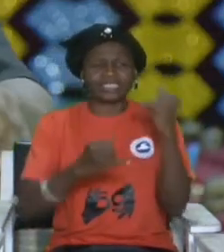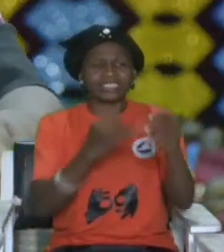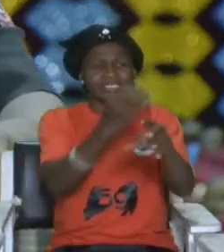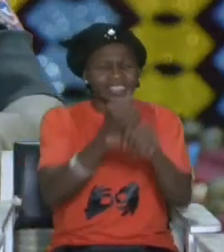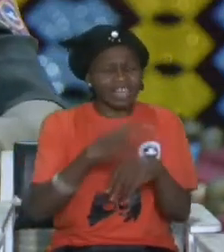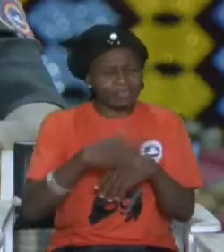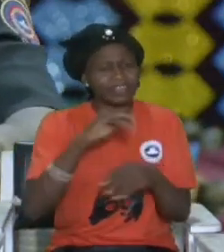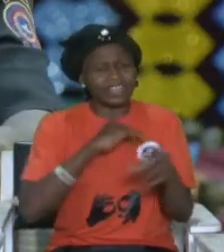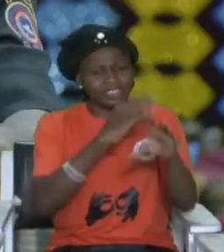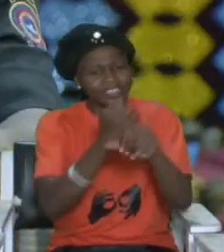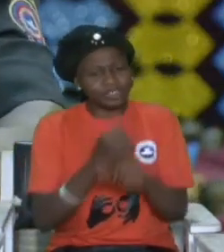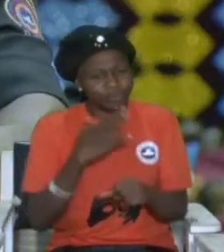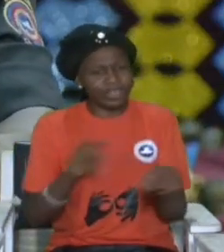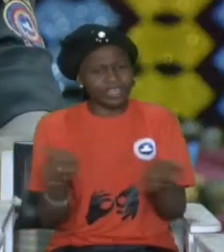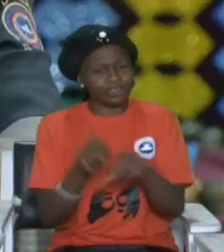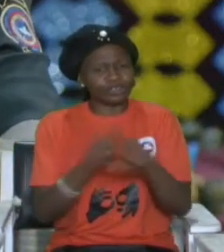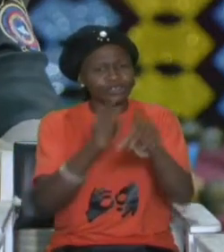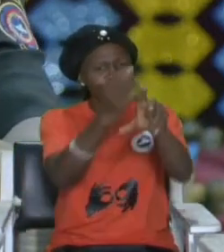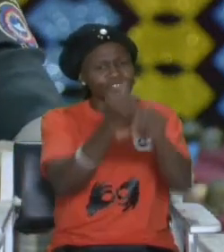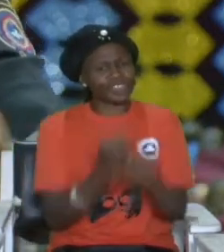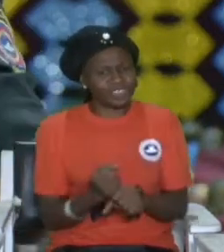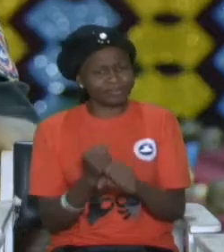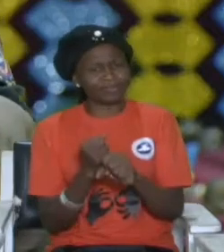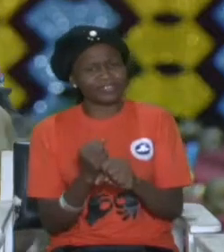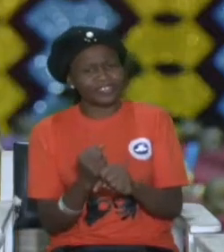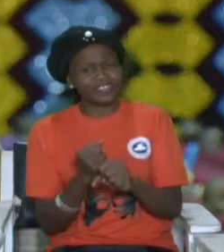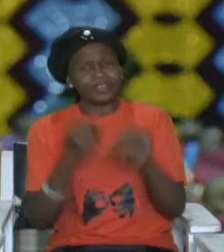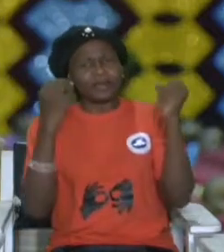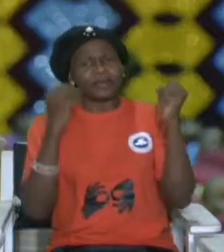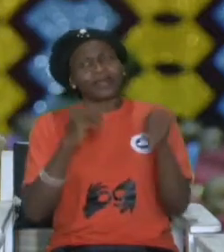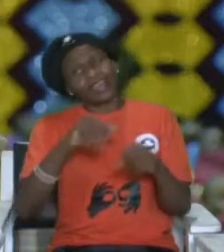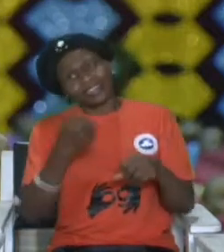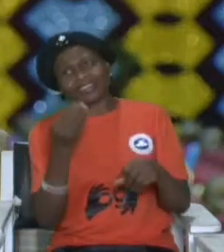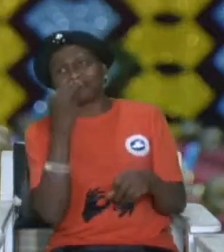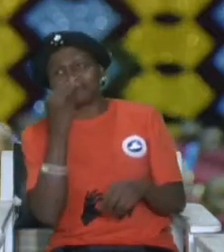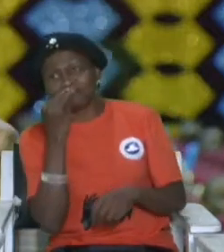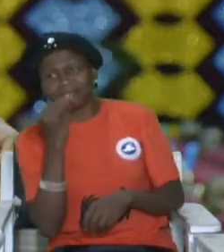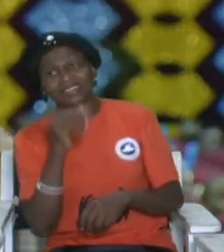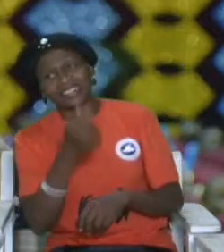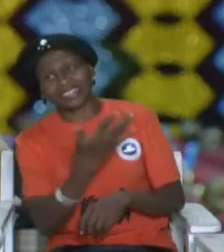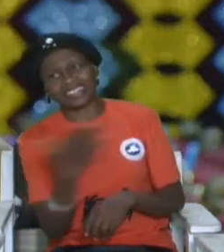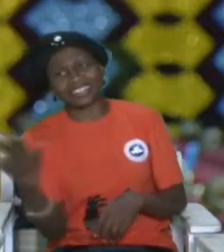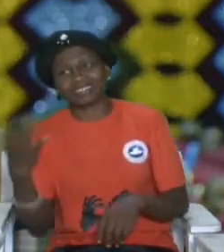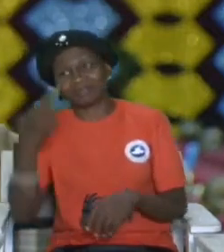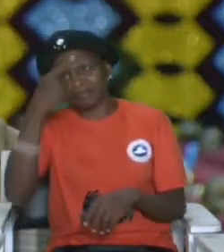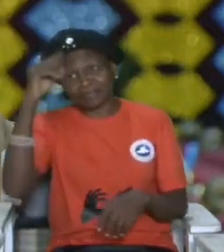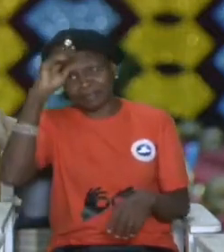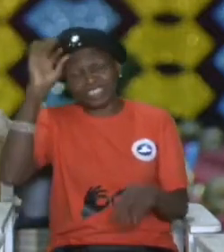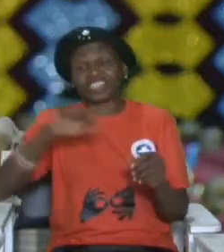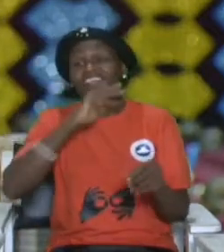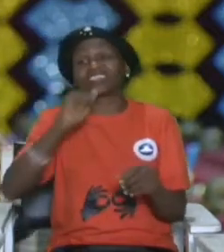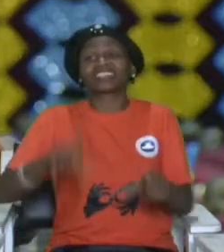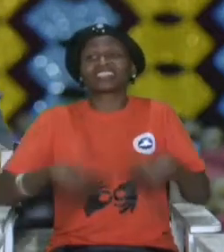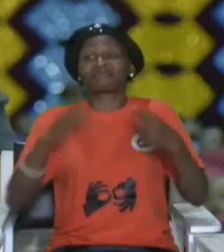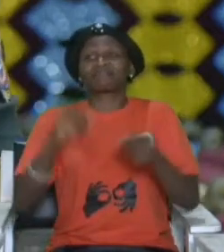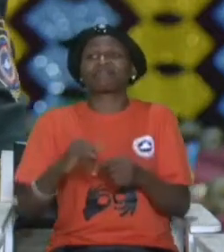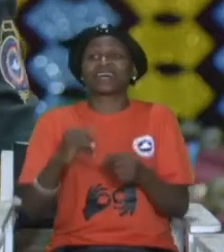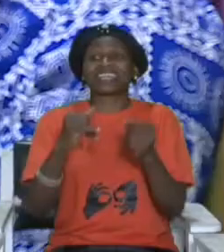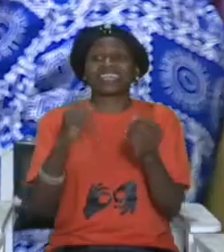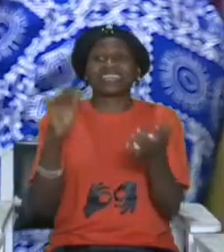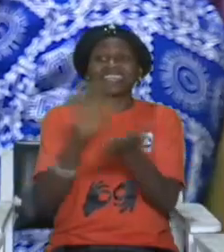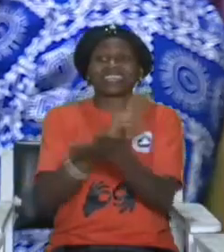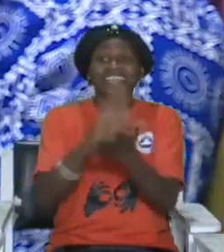tract, will I also receive menu? Because man shall not live by tracts